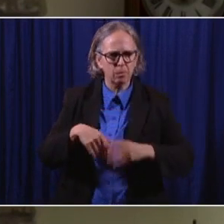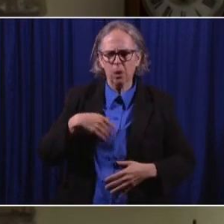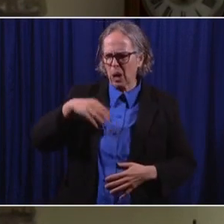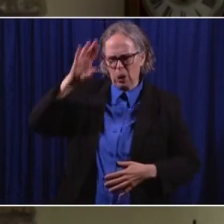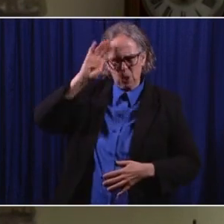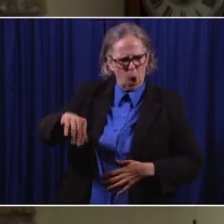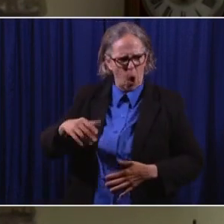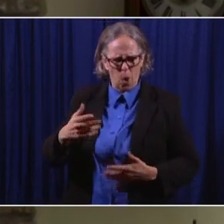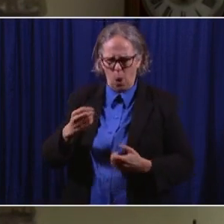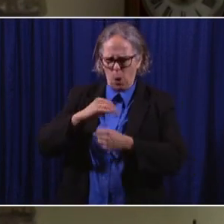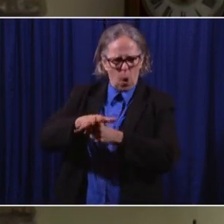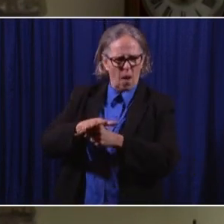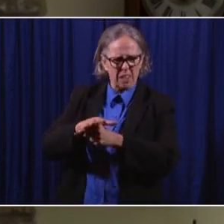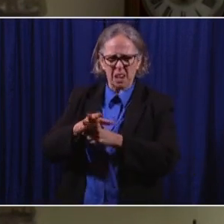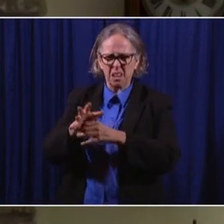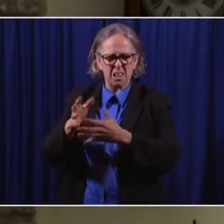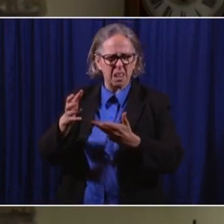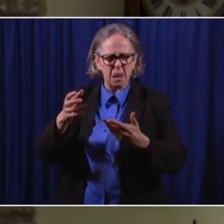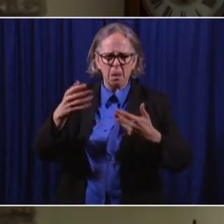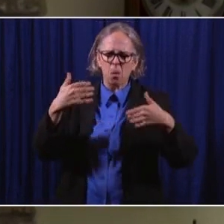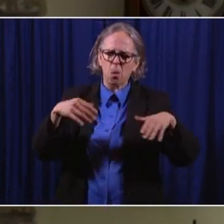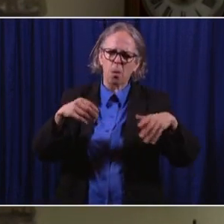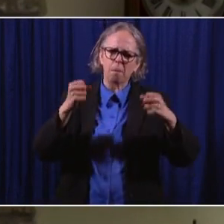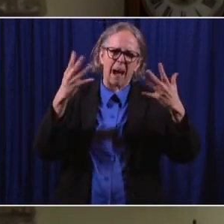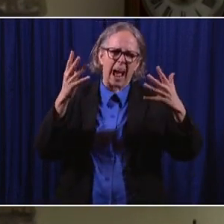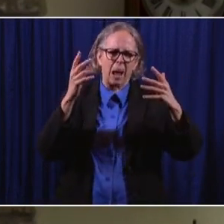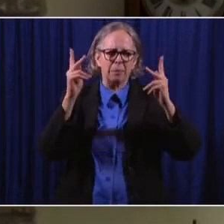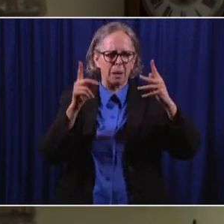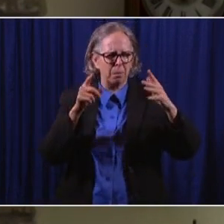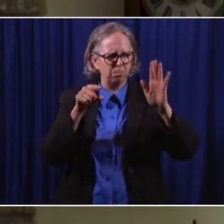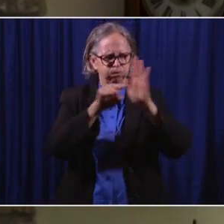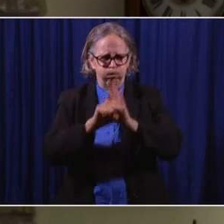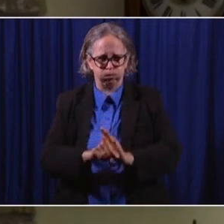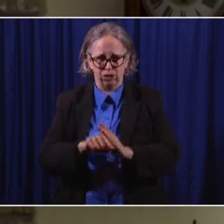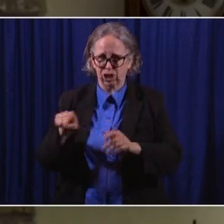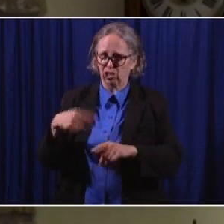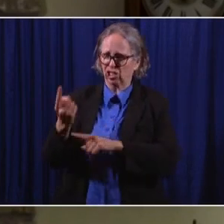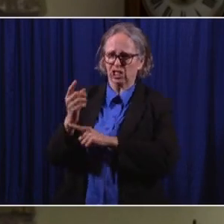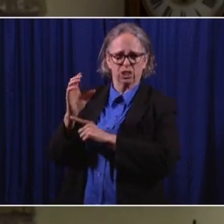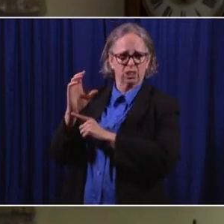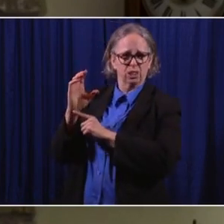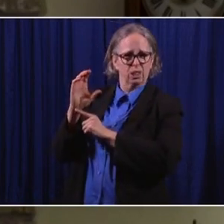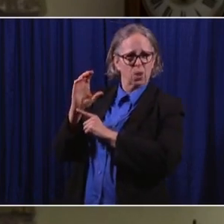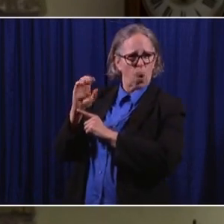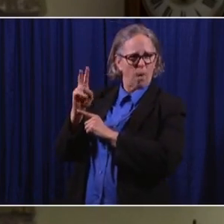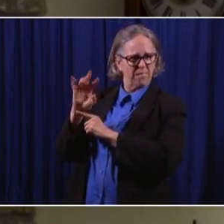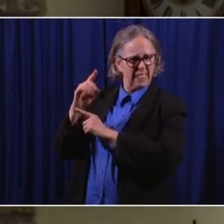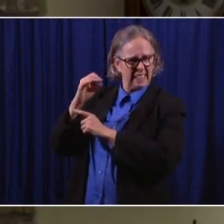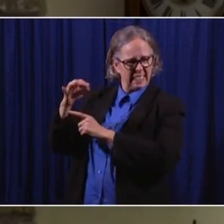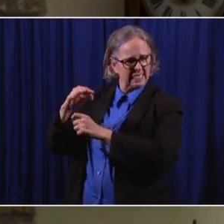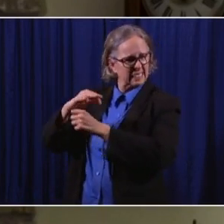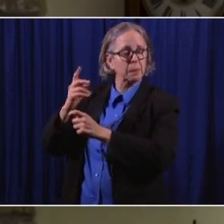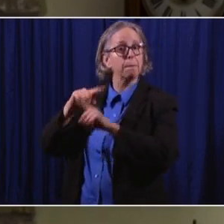COVID besides the COVID. And one of the downsides is an increase in mental